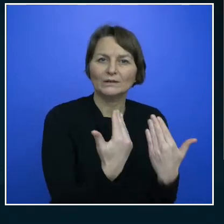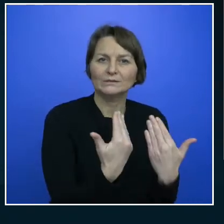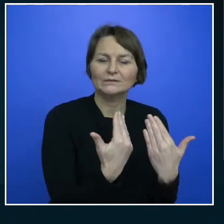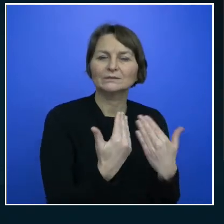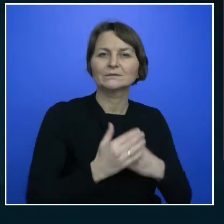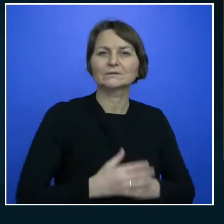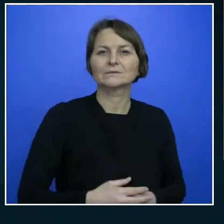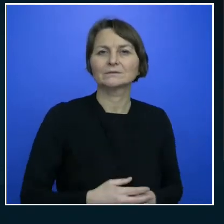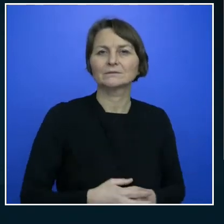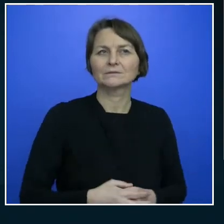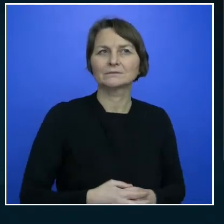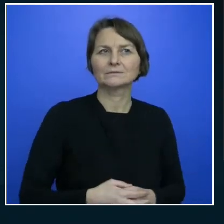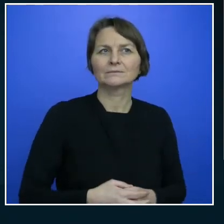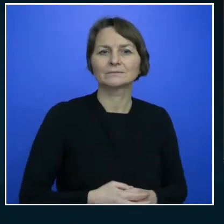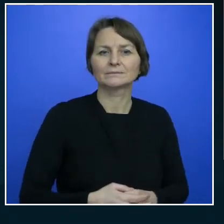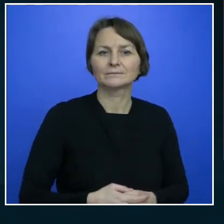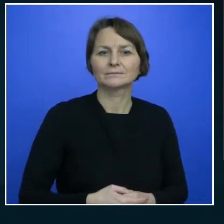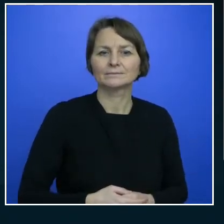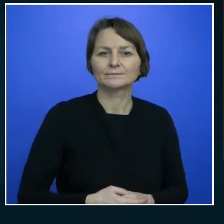And that will